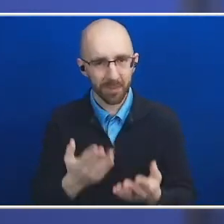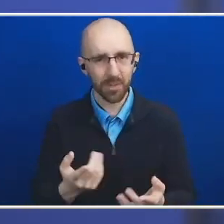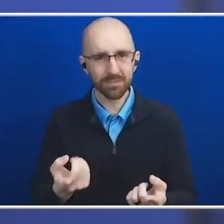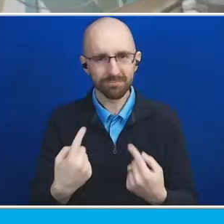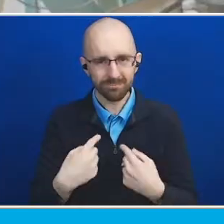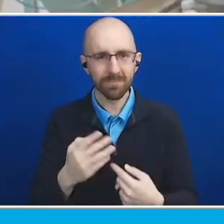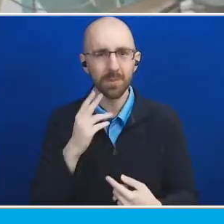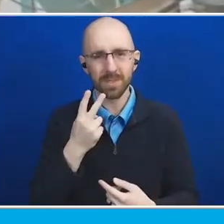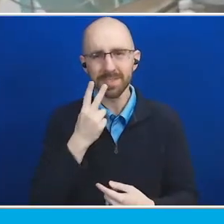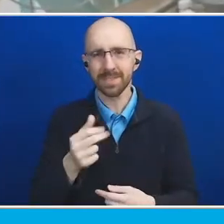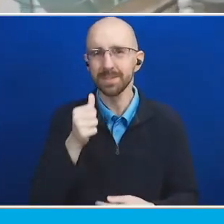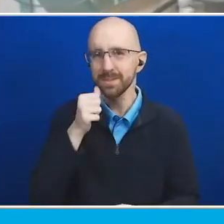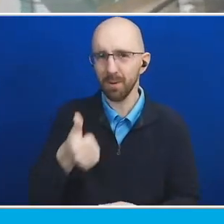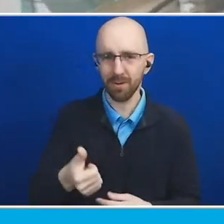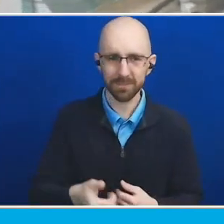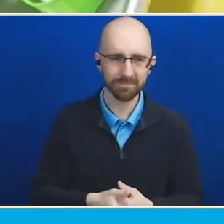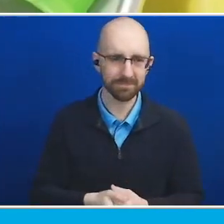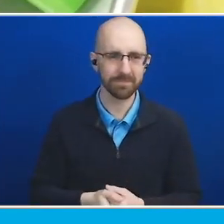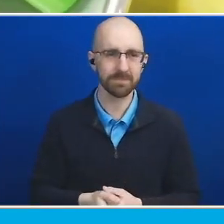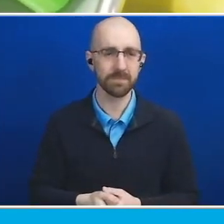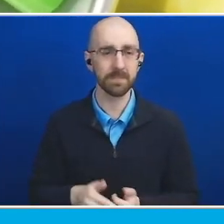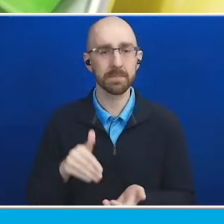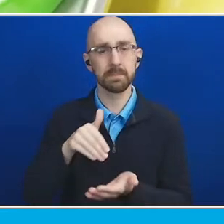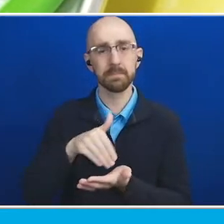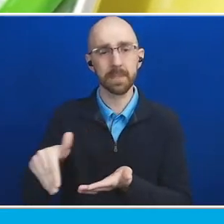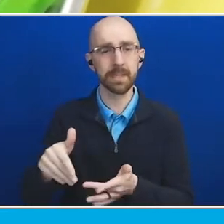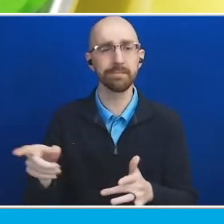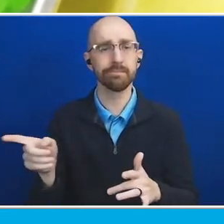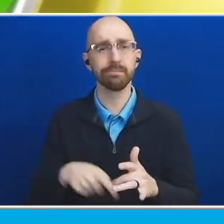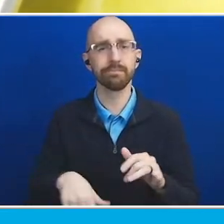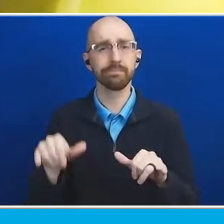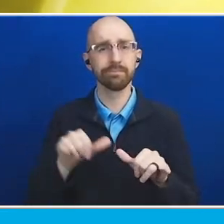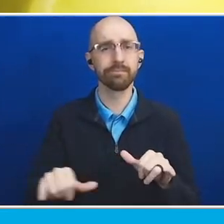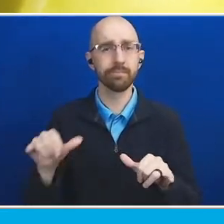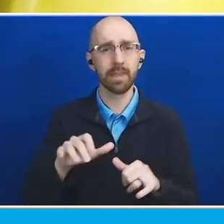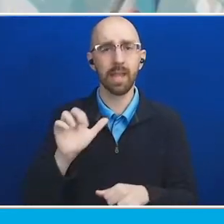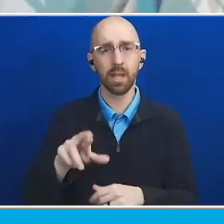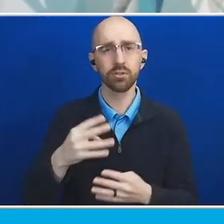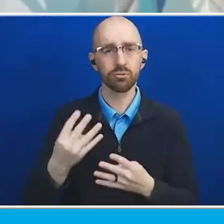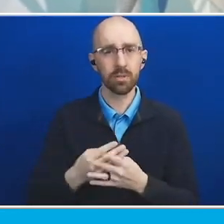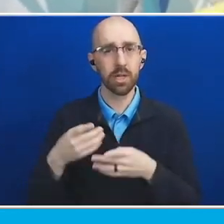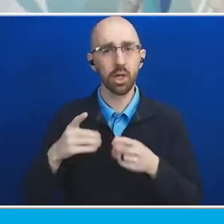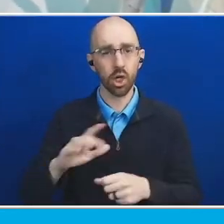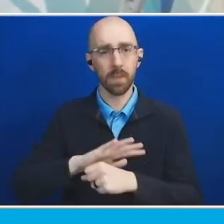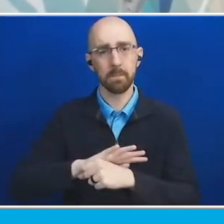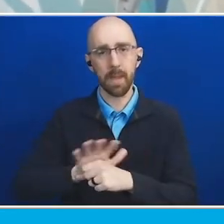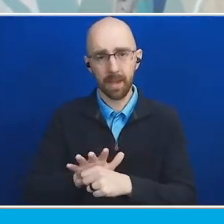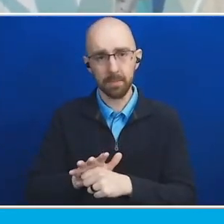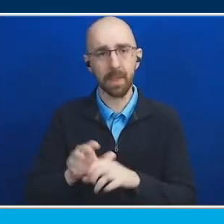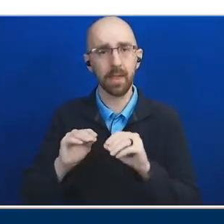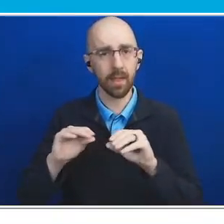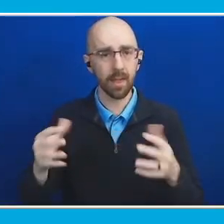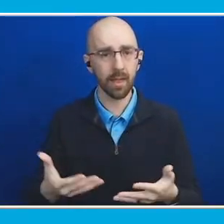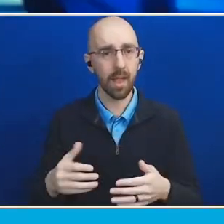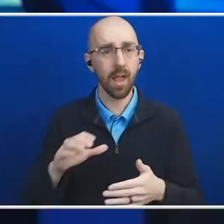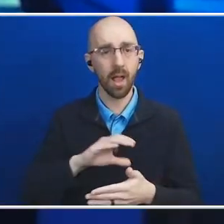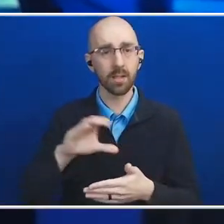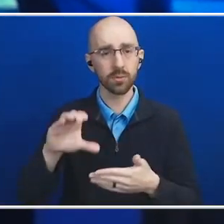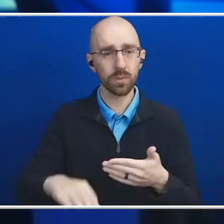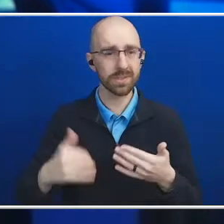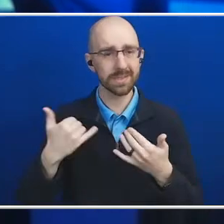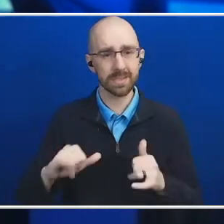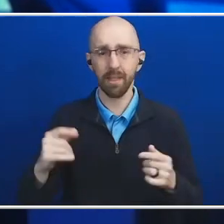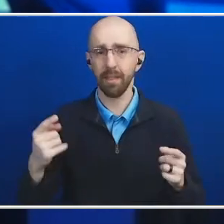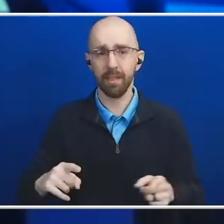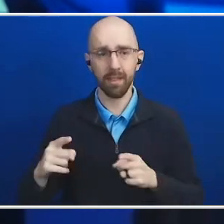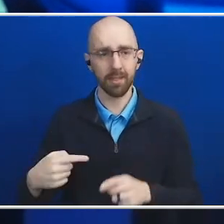tomorrow. Millions skipped routine cancer screenings during the pandemic, and the consequences are still unfolding. I'm Jessica